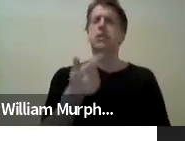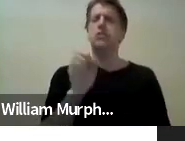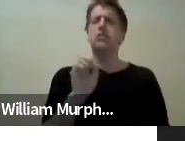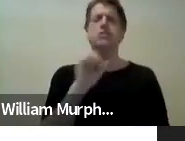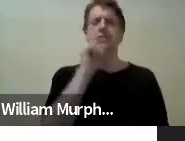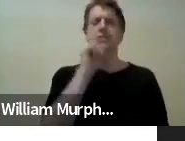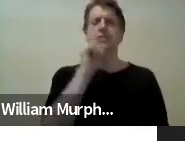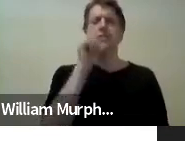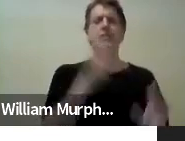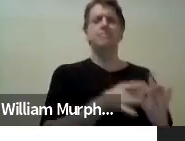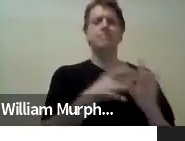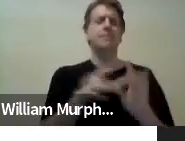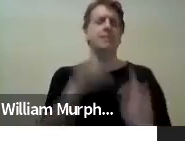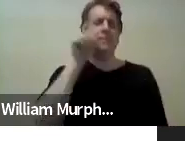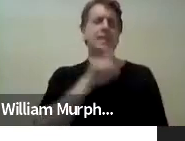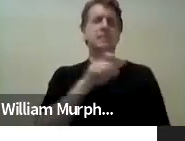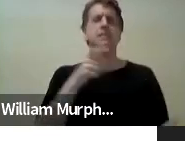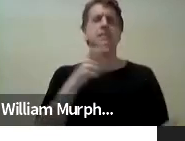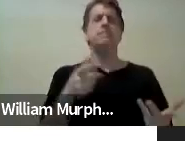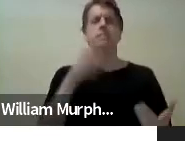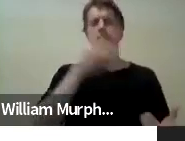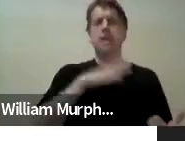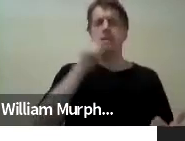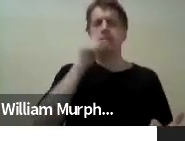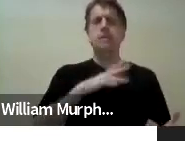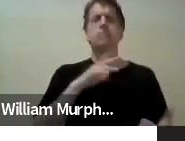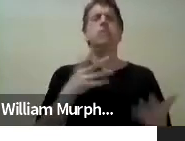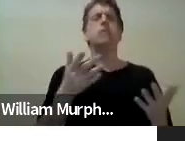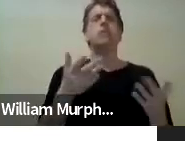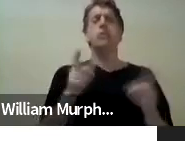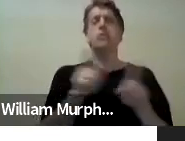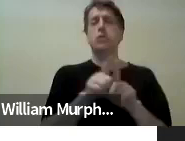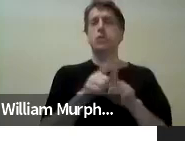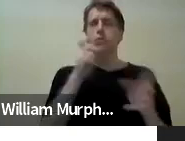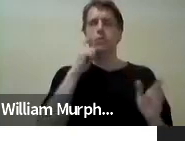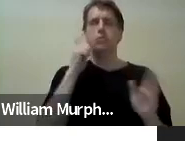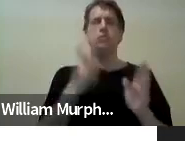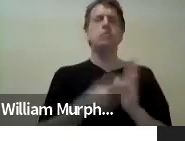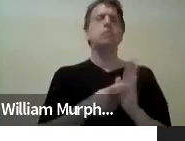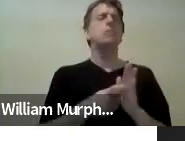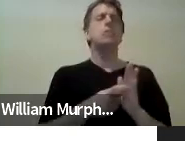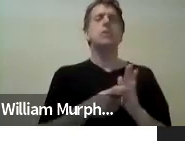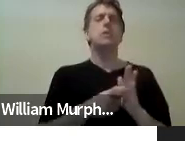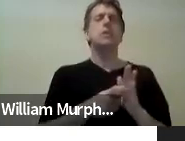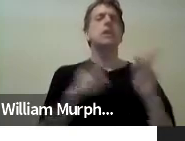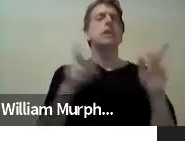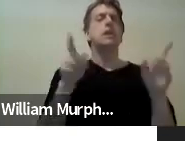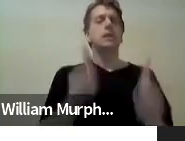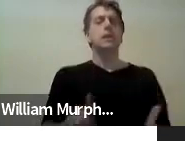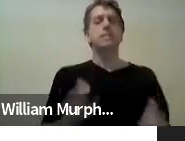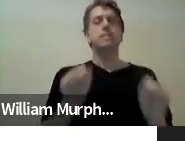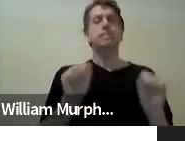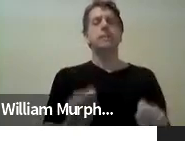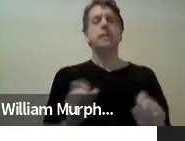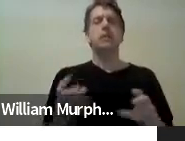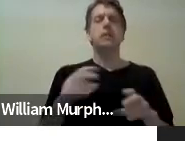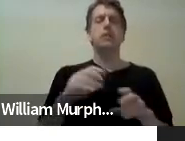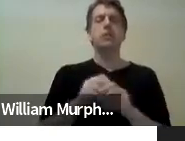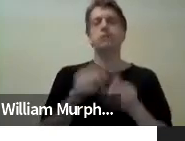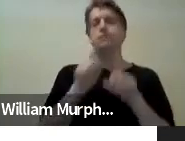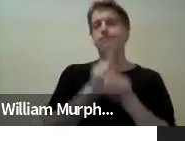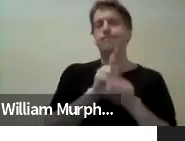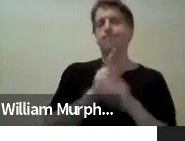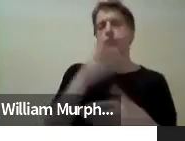sex. And something that we really like to note and include within this is that it can also include stalking, harassment, or